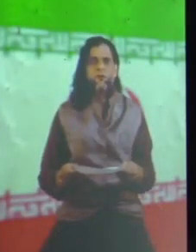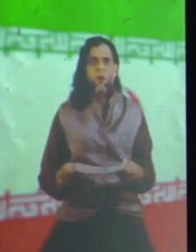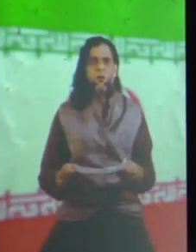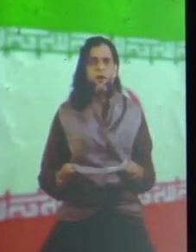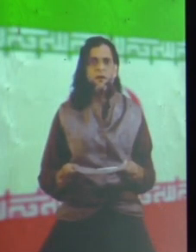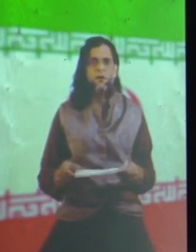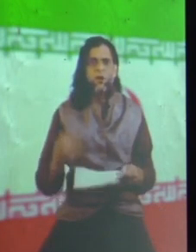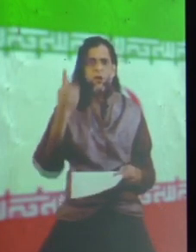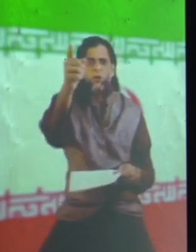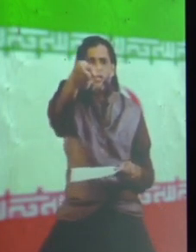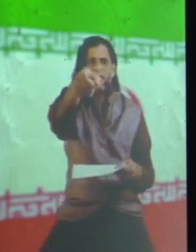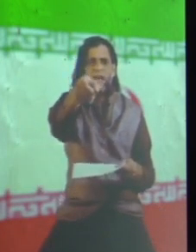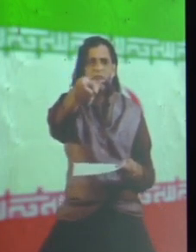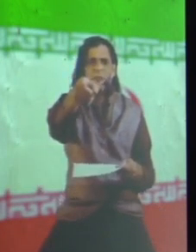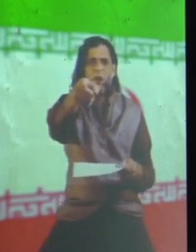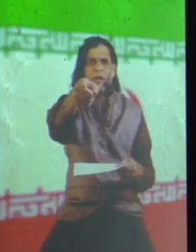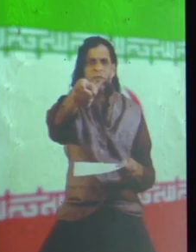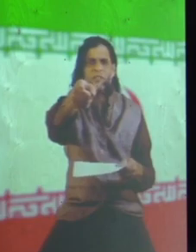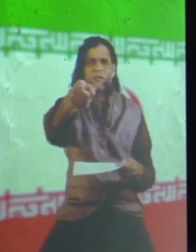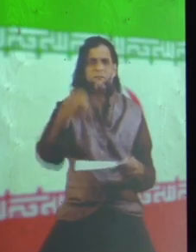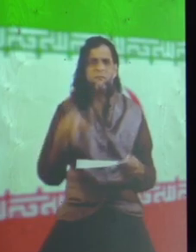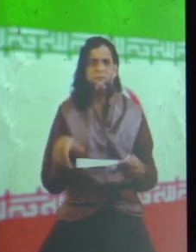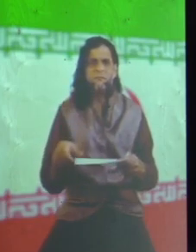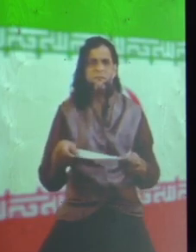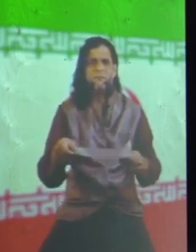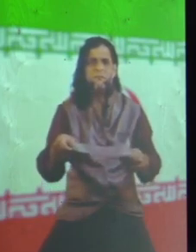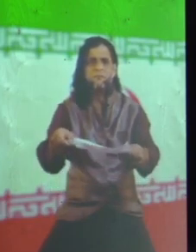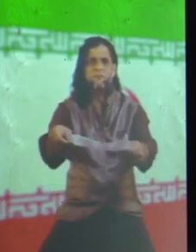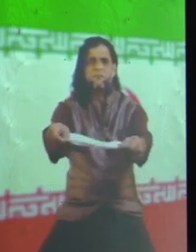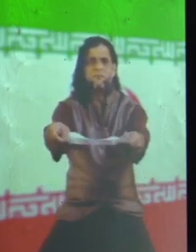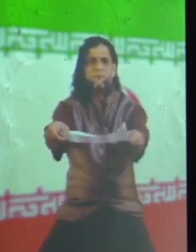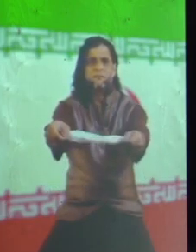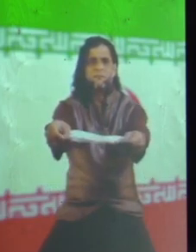This won't work. You need a letter from your own embassy.